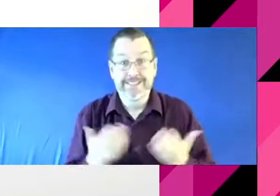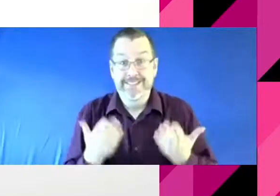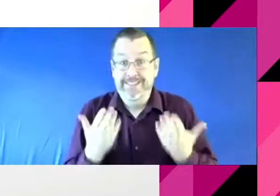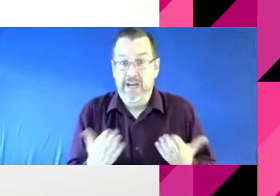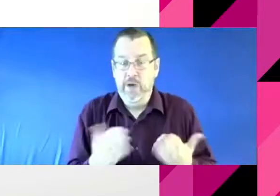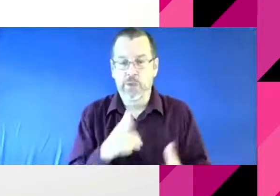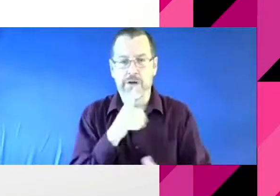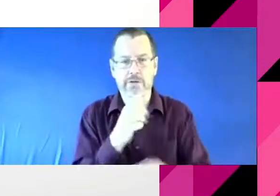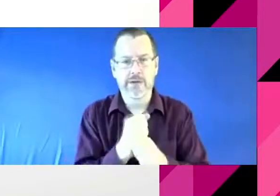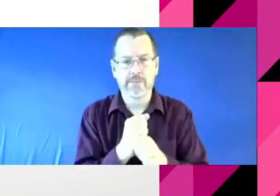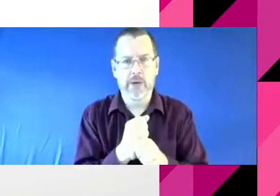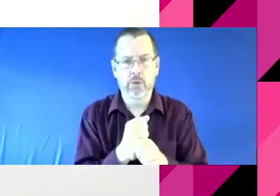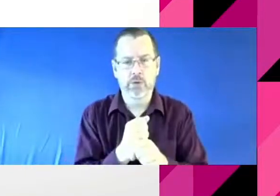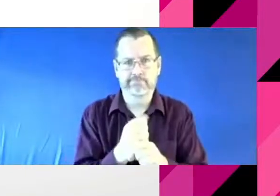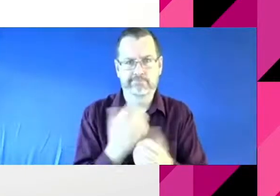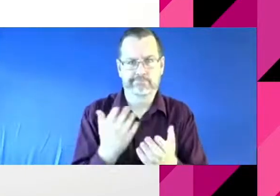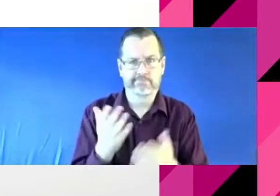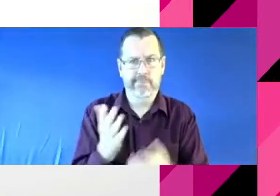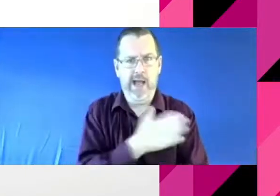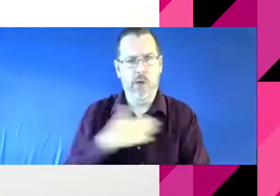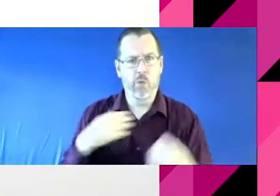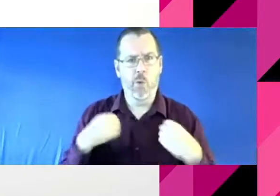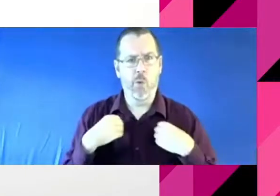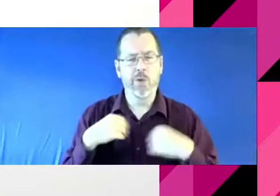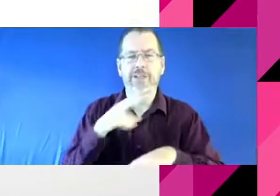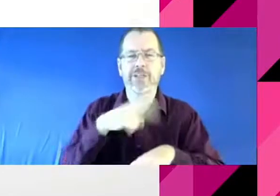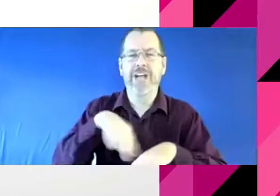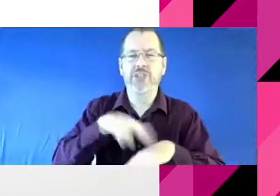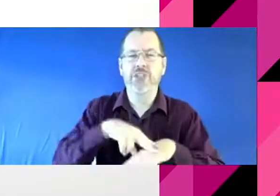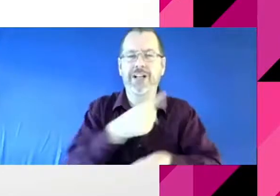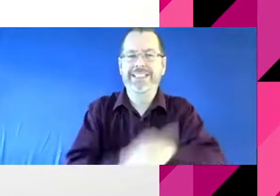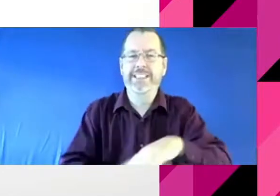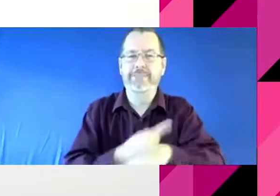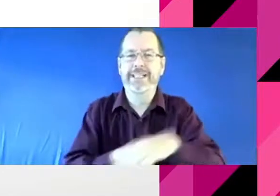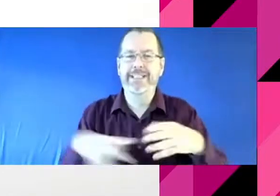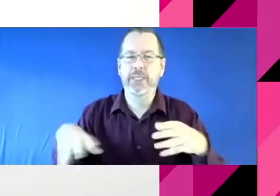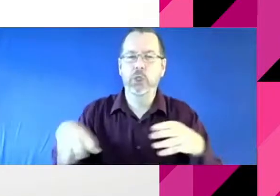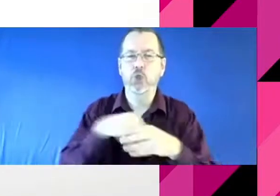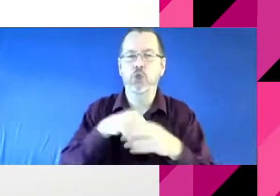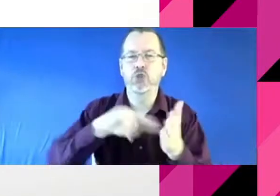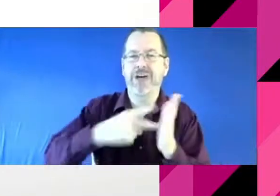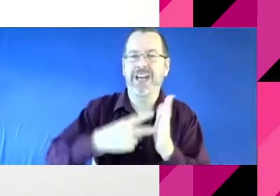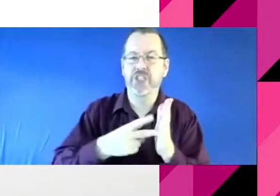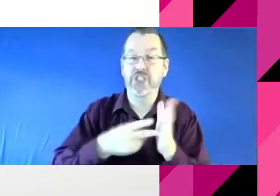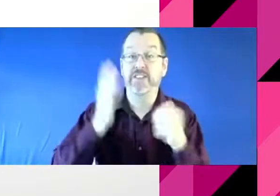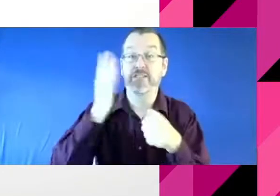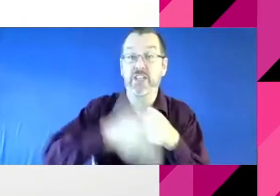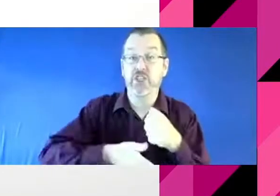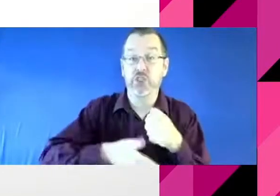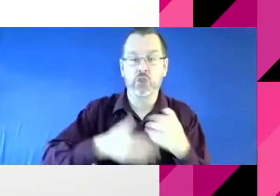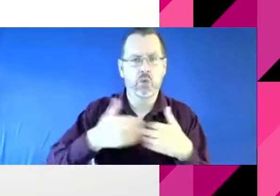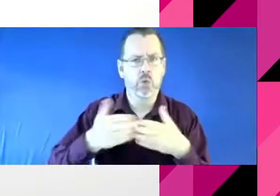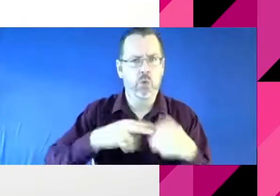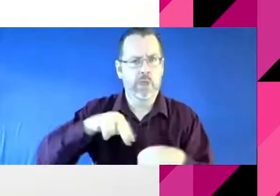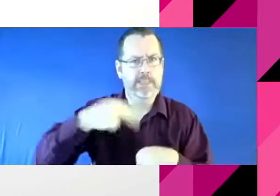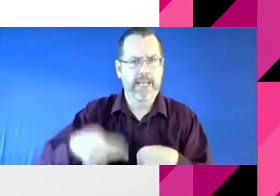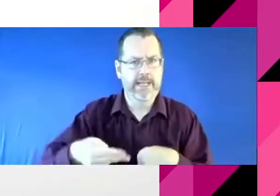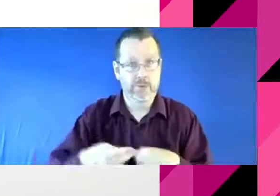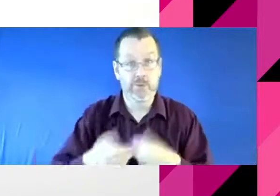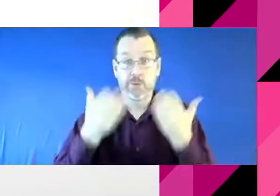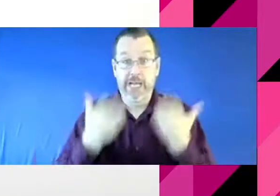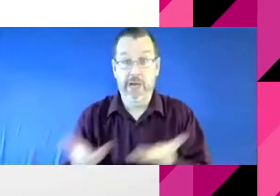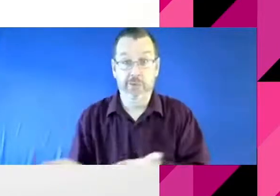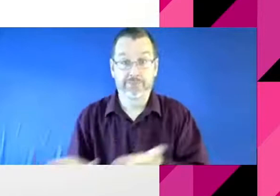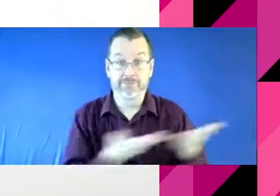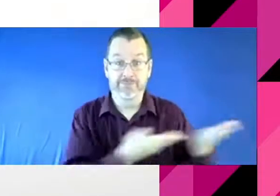of a successor to our own National Disability Inclusion Strategy. So Andrew, the floor, or in this case, the screen, is now